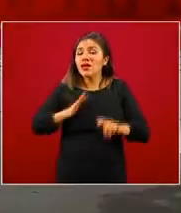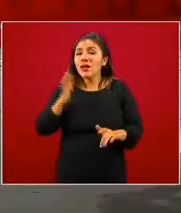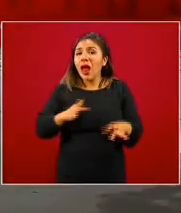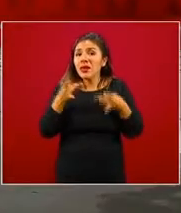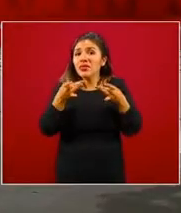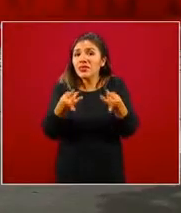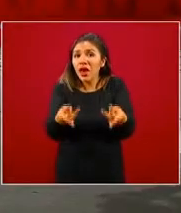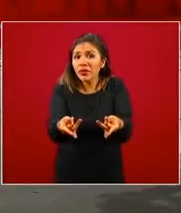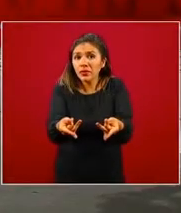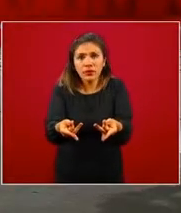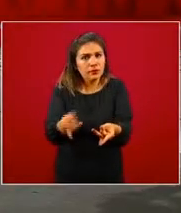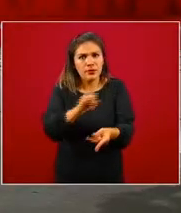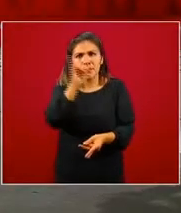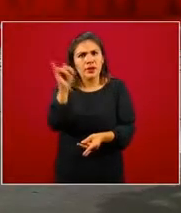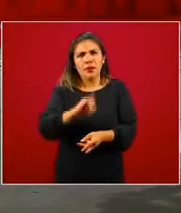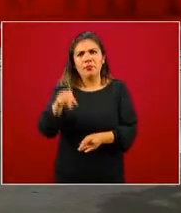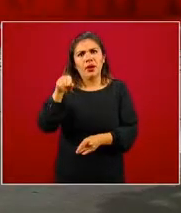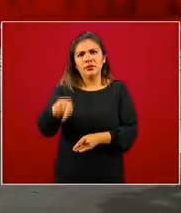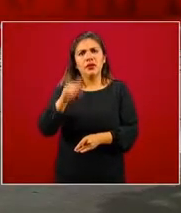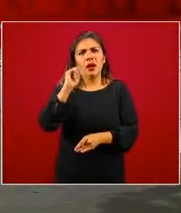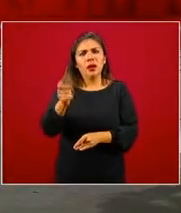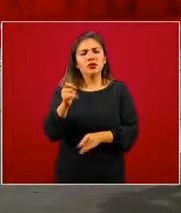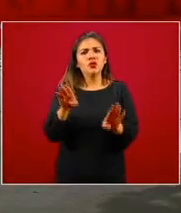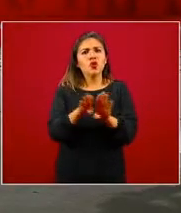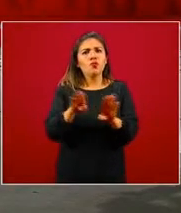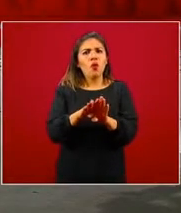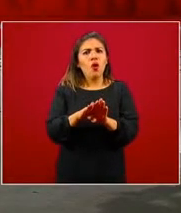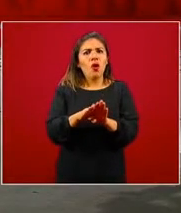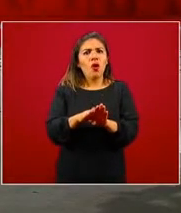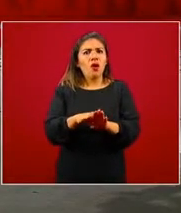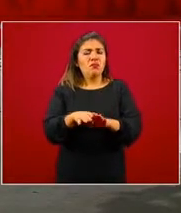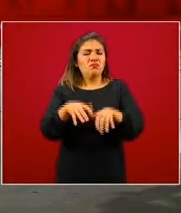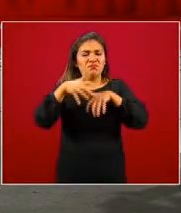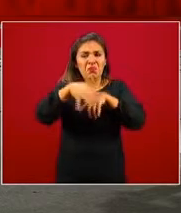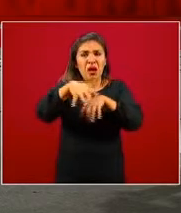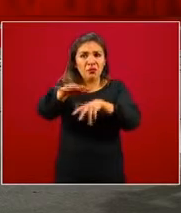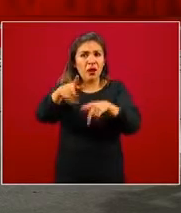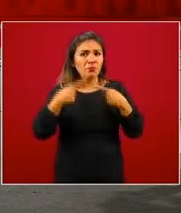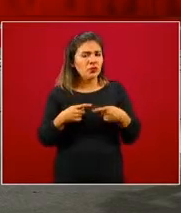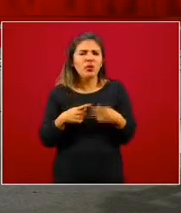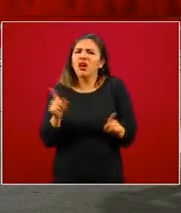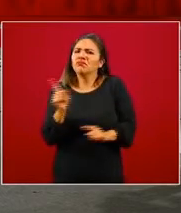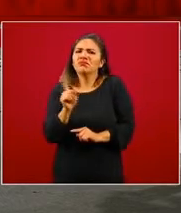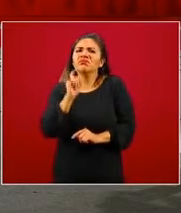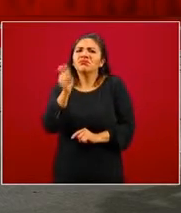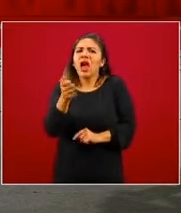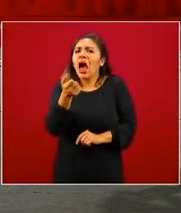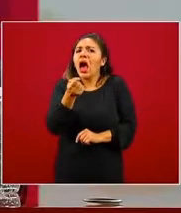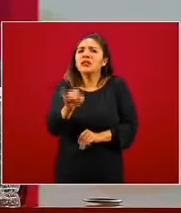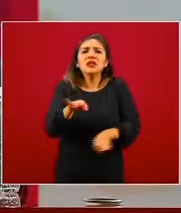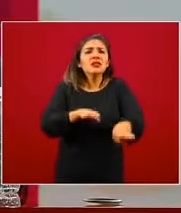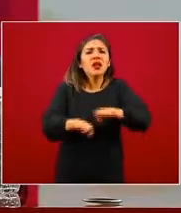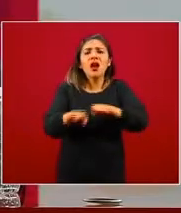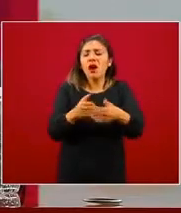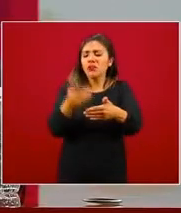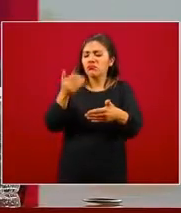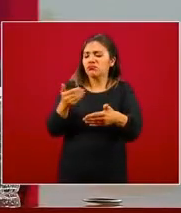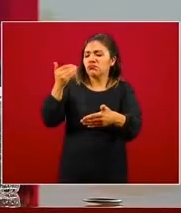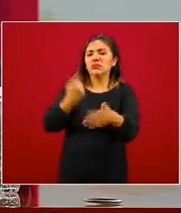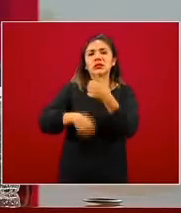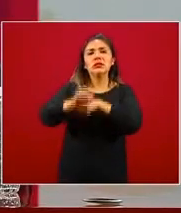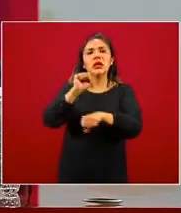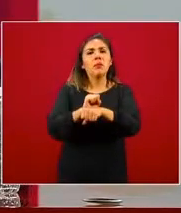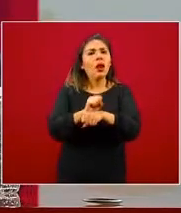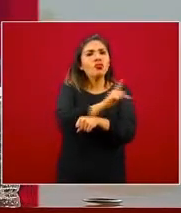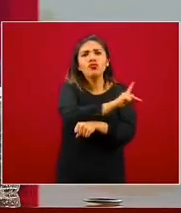and that must be quality materials. It's not a question of striking. It's